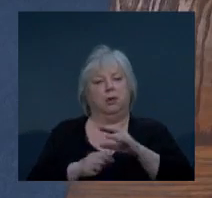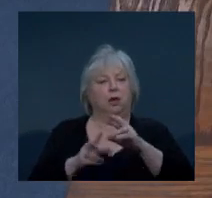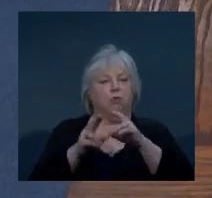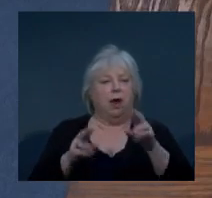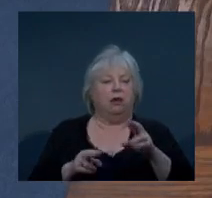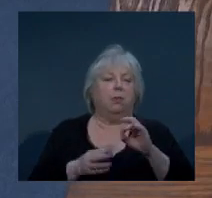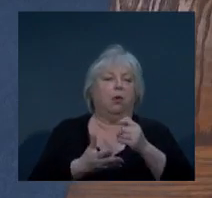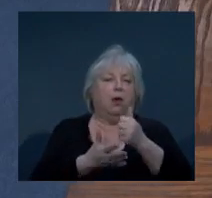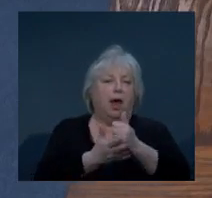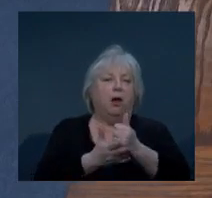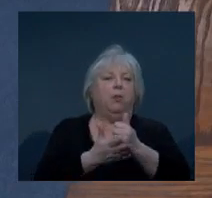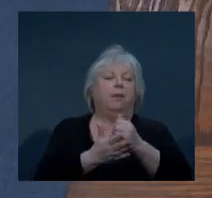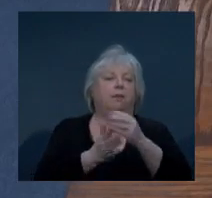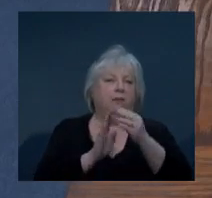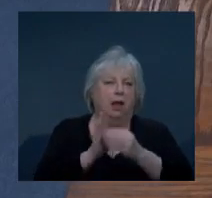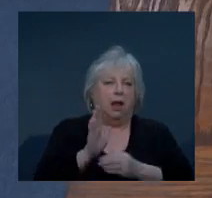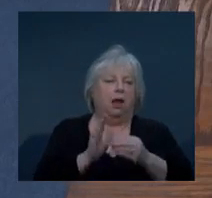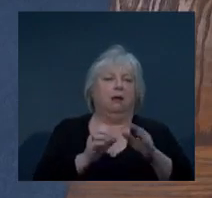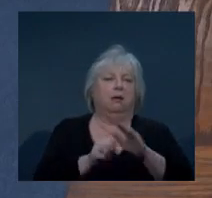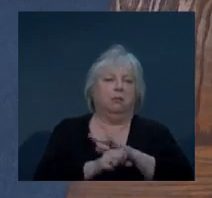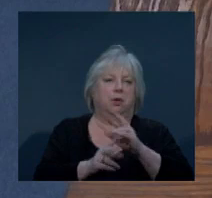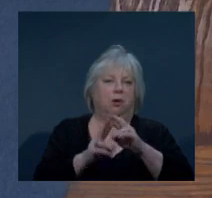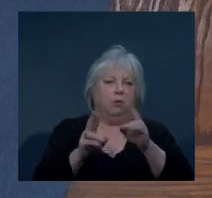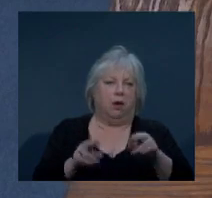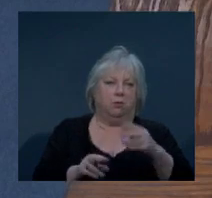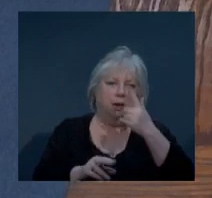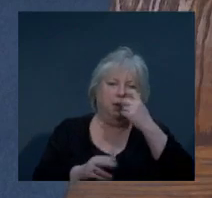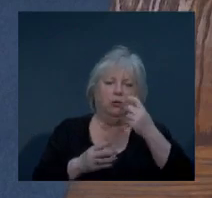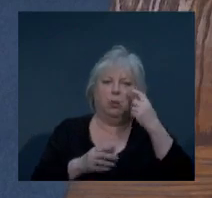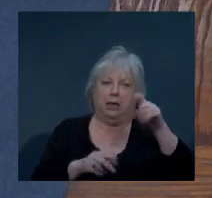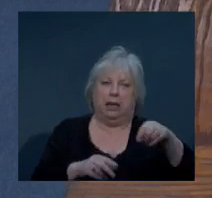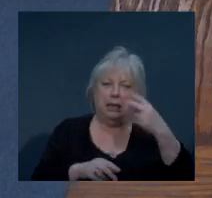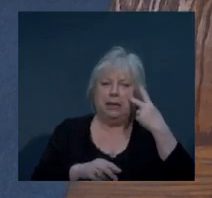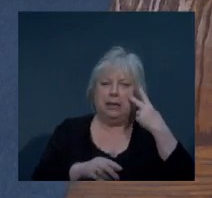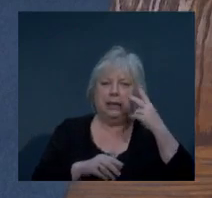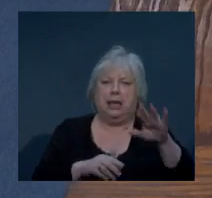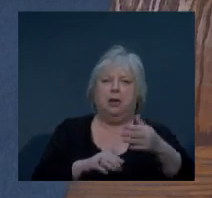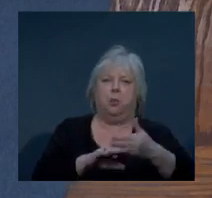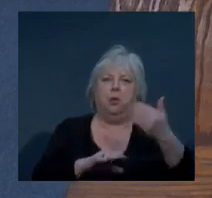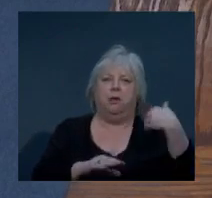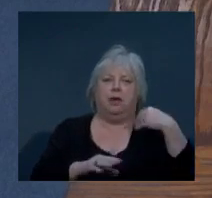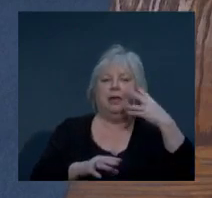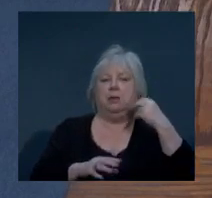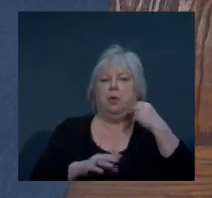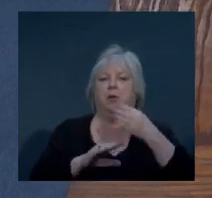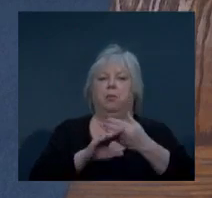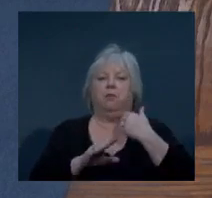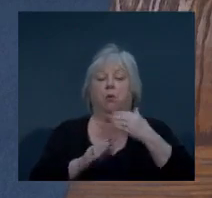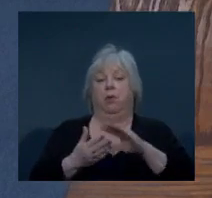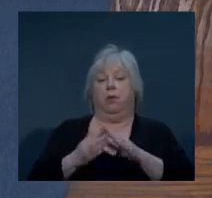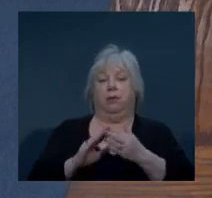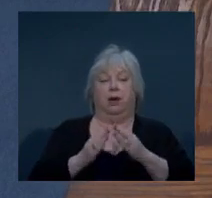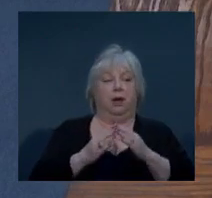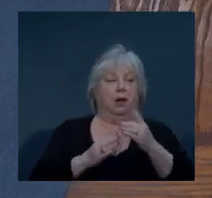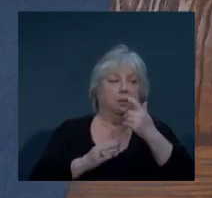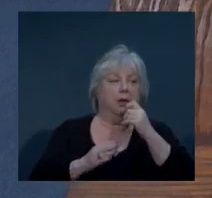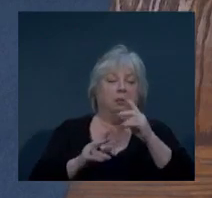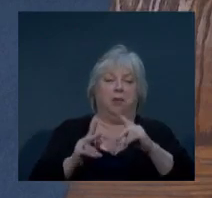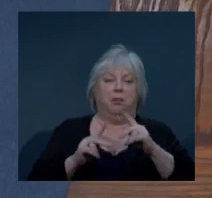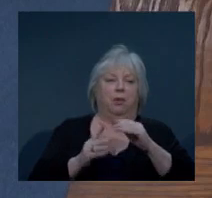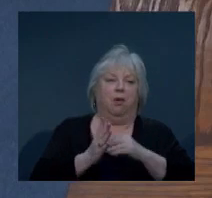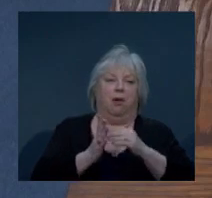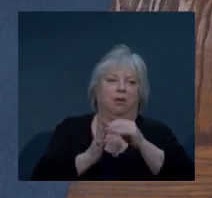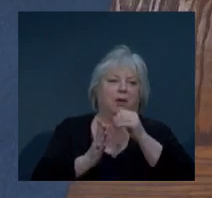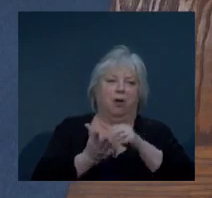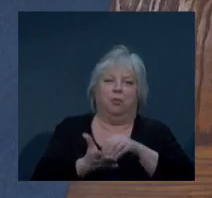their resumes, because we also need to look at what their previous experience was before the city, because a lot of times people do not do a very good job